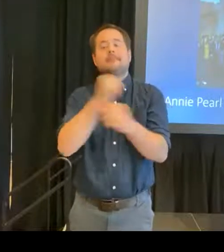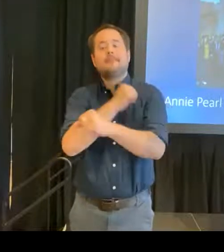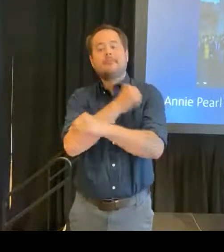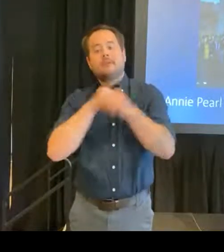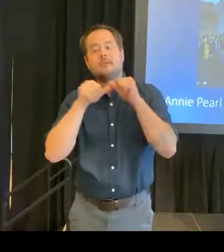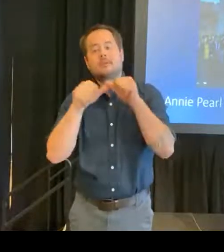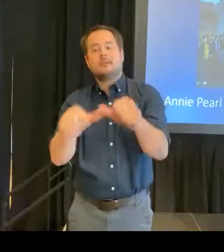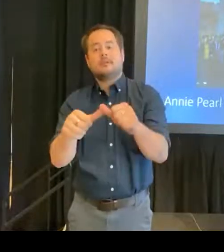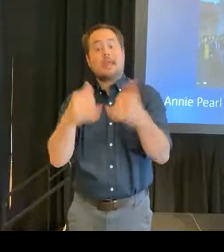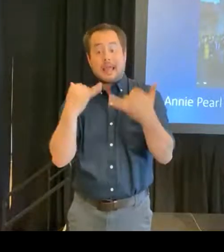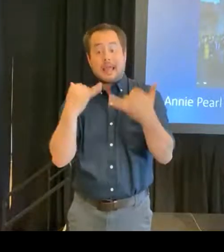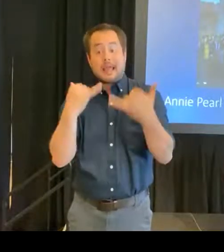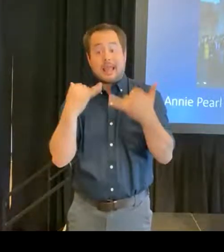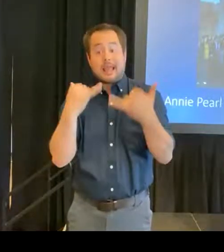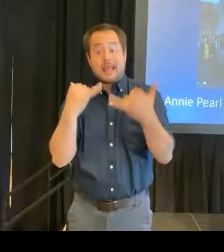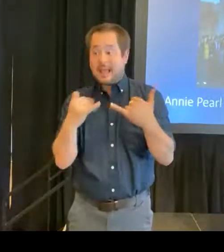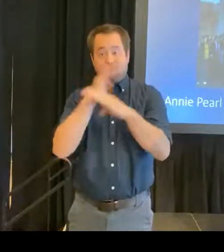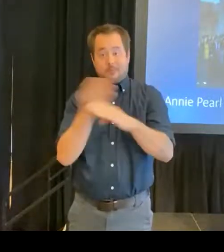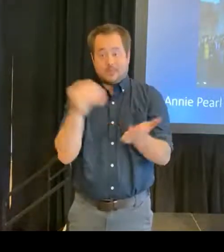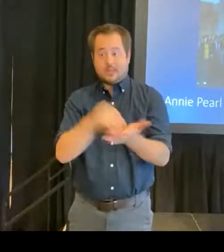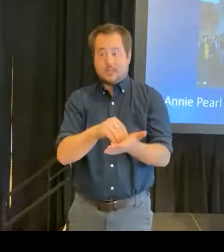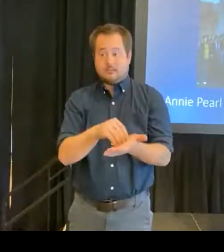now we're in trouble.